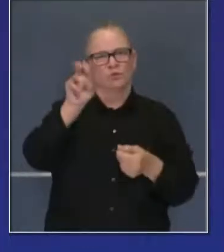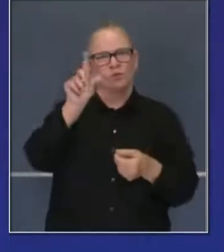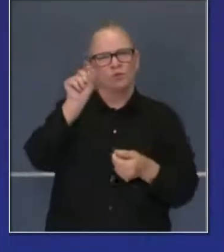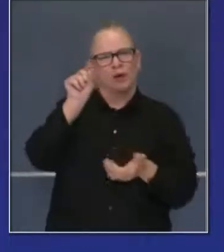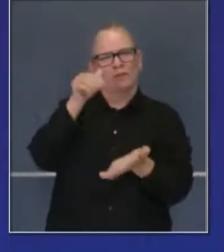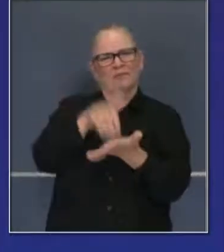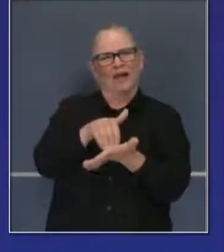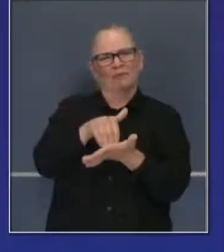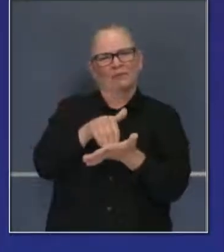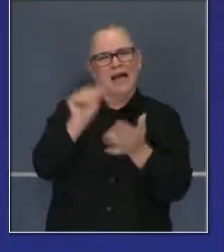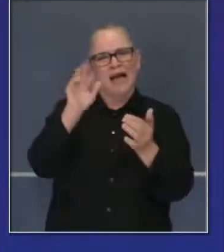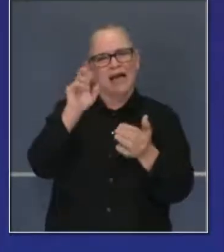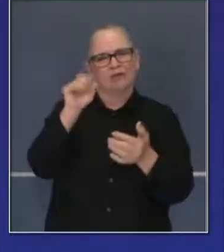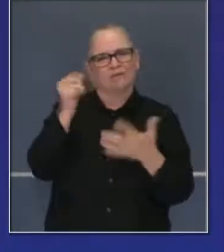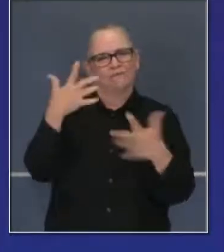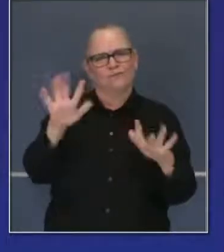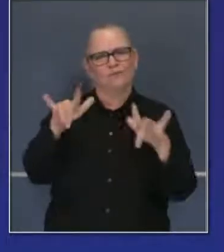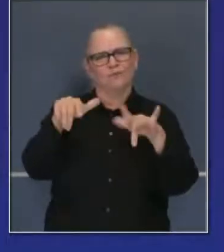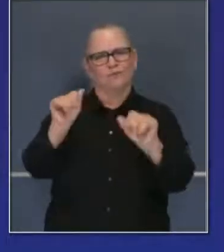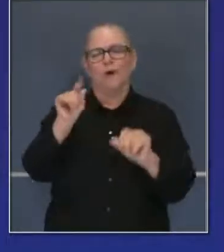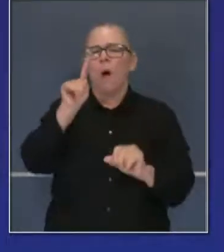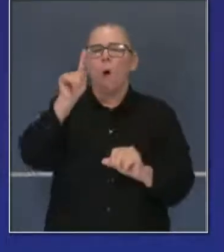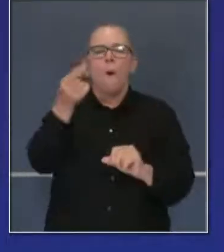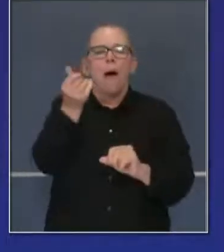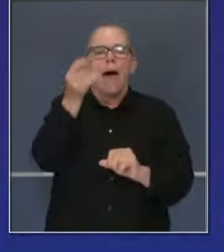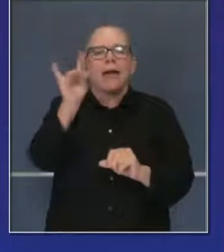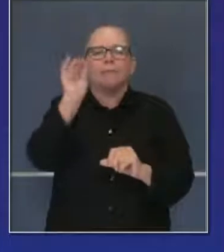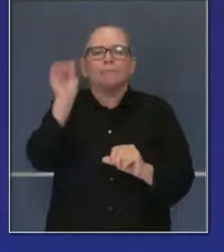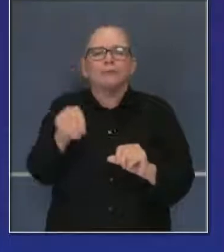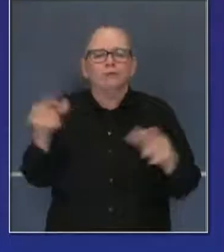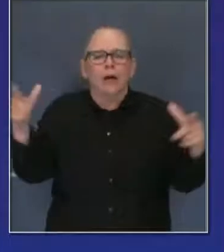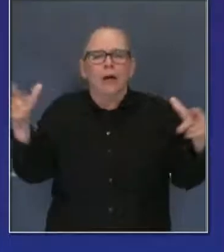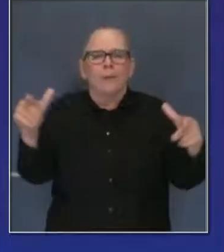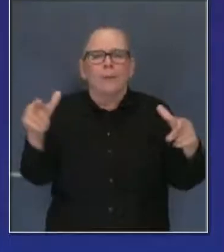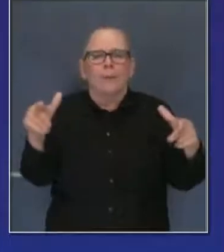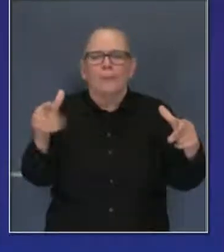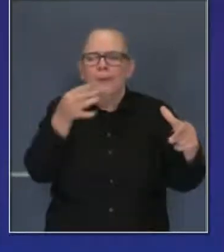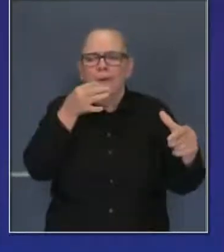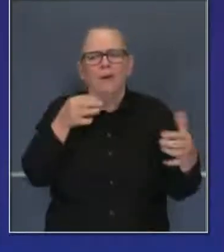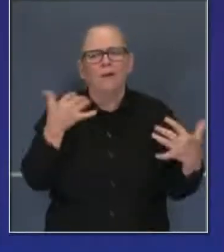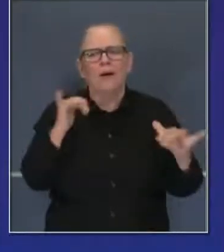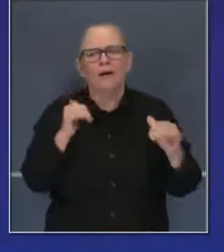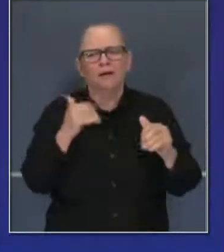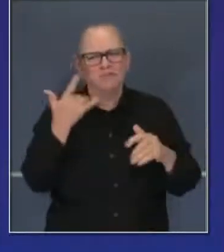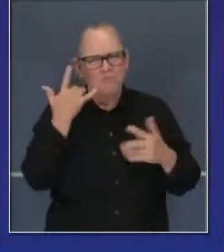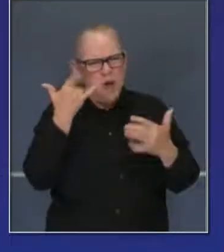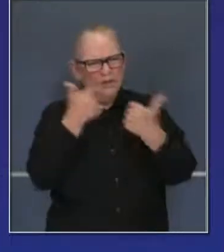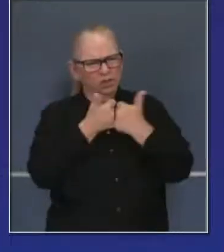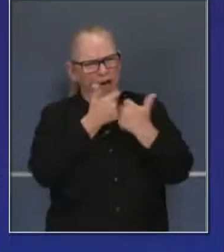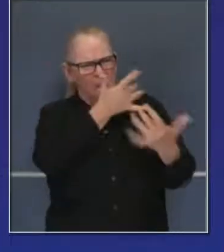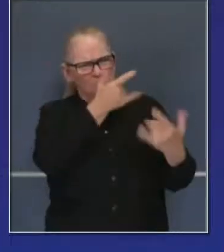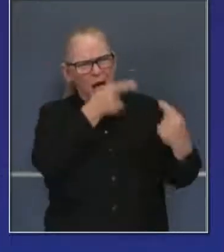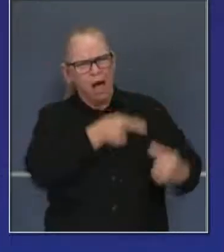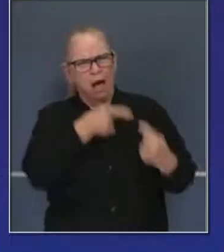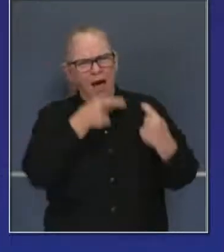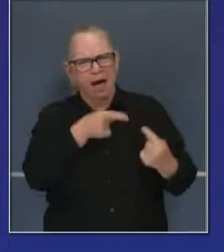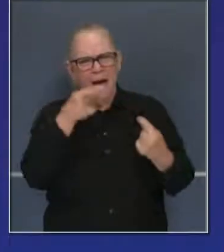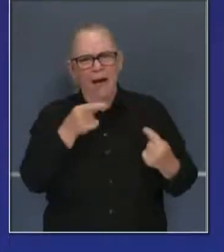18% current containment. The challenge with this fire in particular is the fact that we are battling this